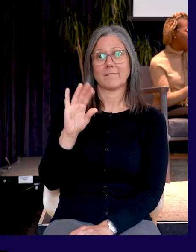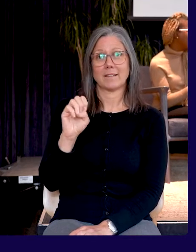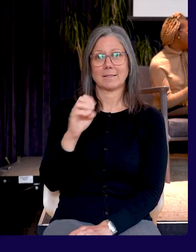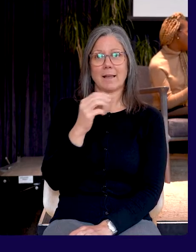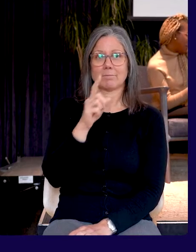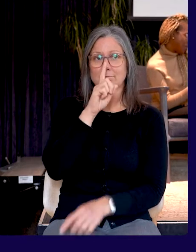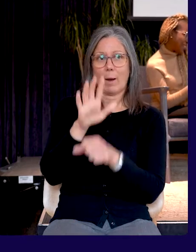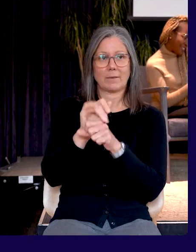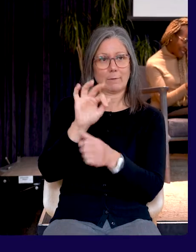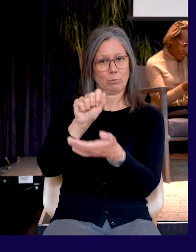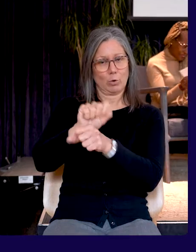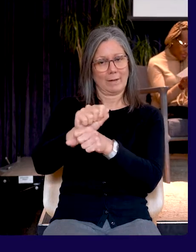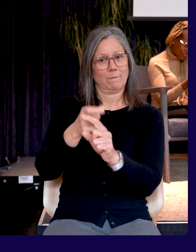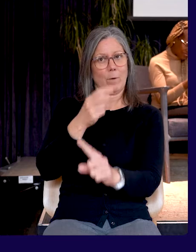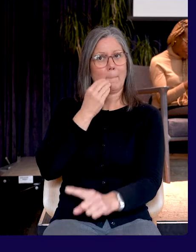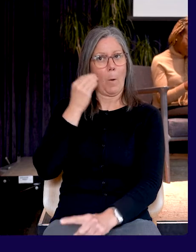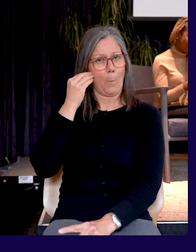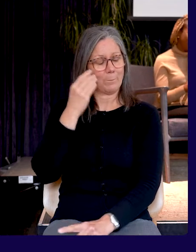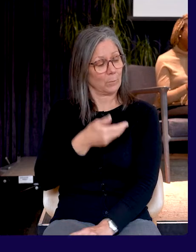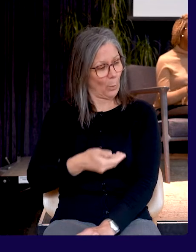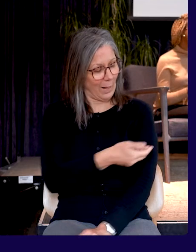from Home. Welcome, Anne Helen. Thank you.